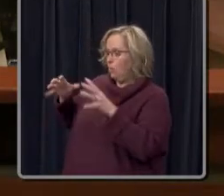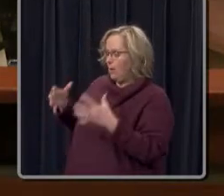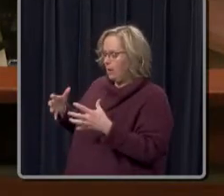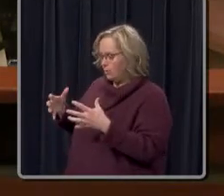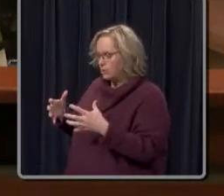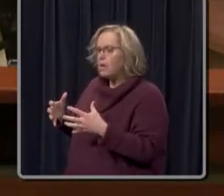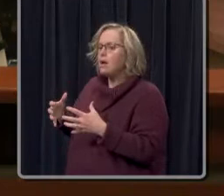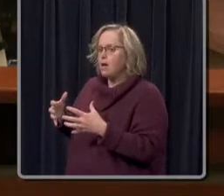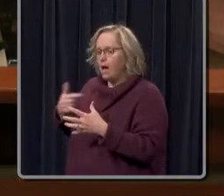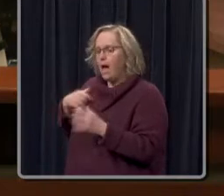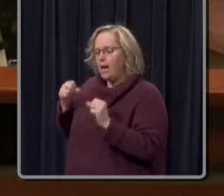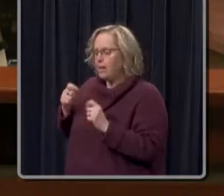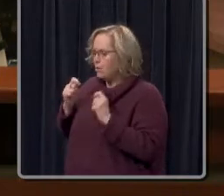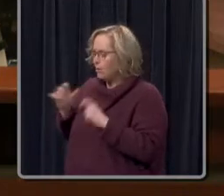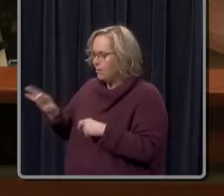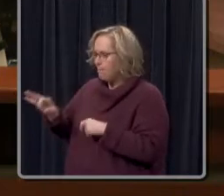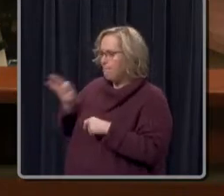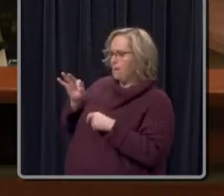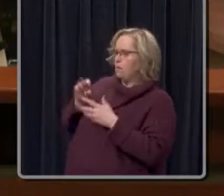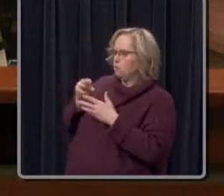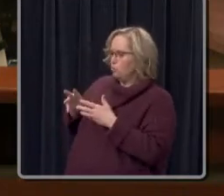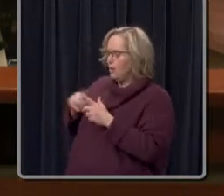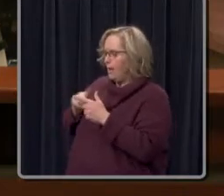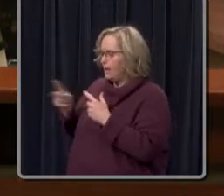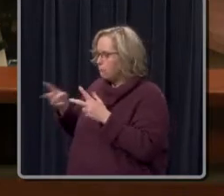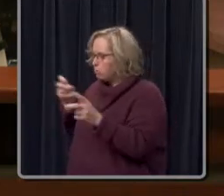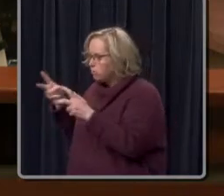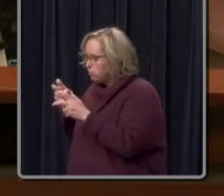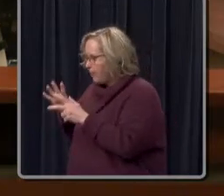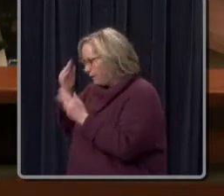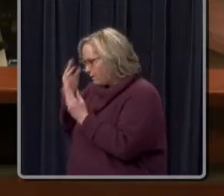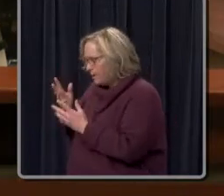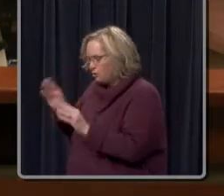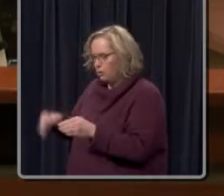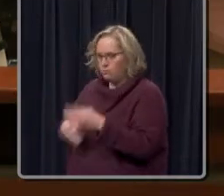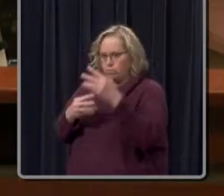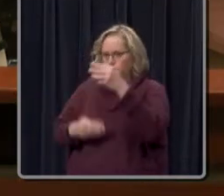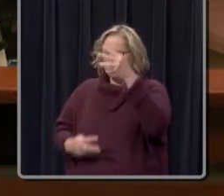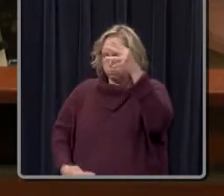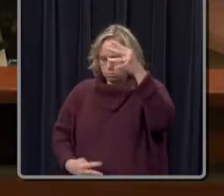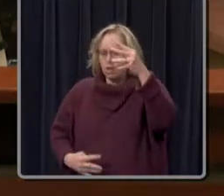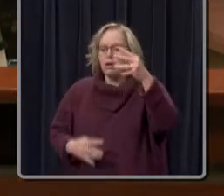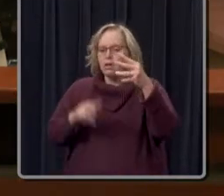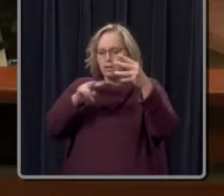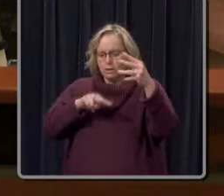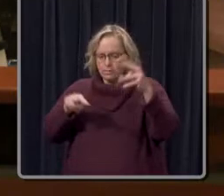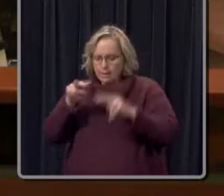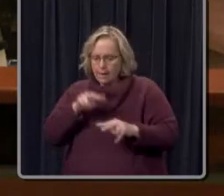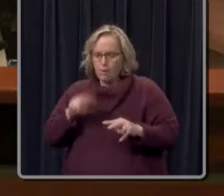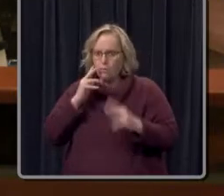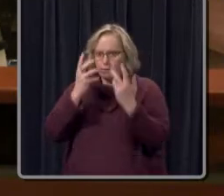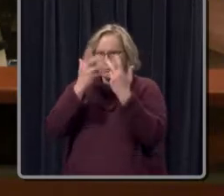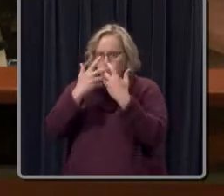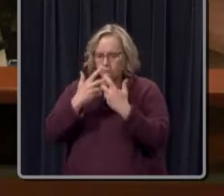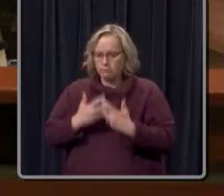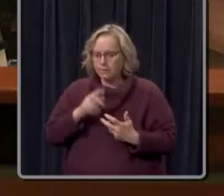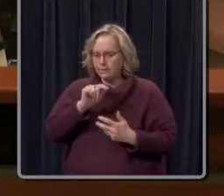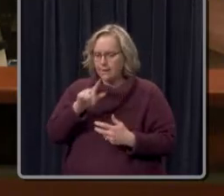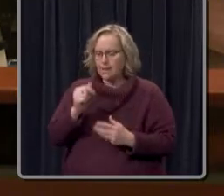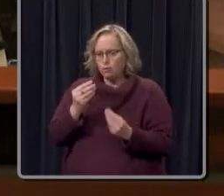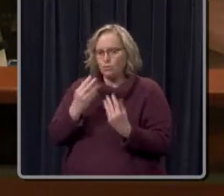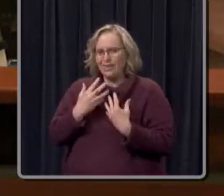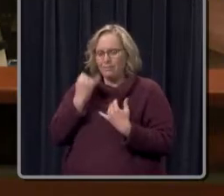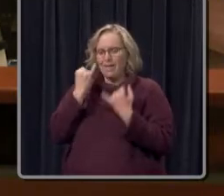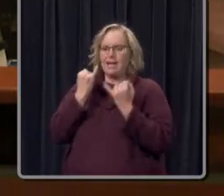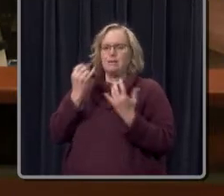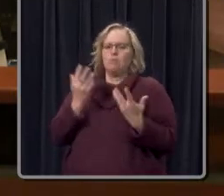the kids in my school that are most at risk, couple buttons and I can generate a list really quickly that triangulates the data so I have a sense of that. So